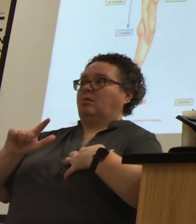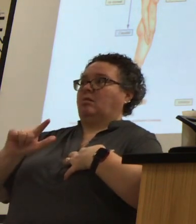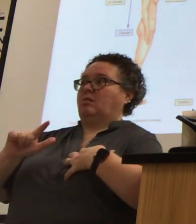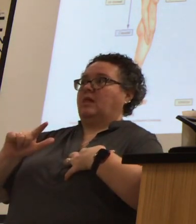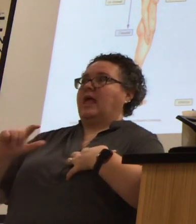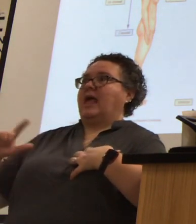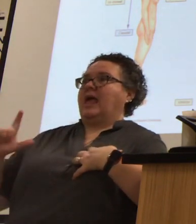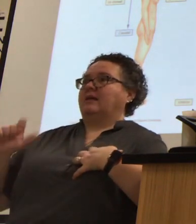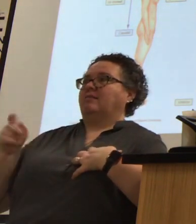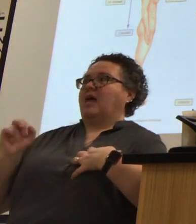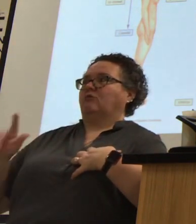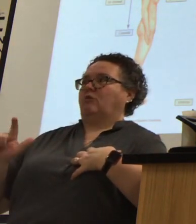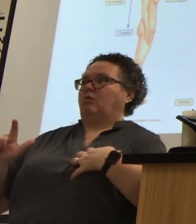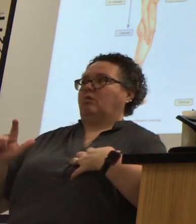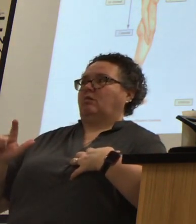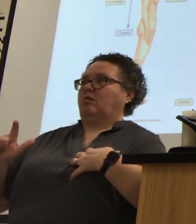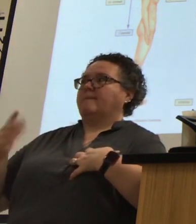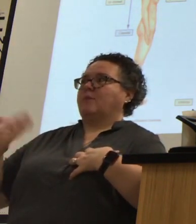Lateral,